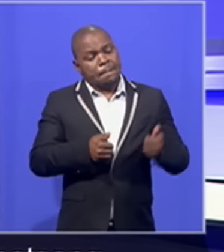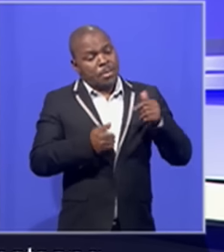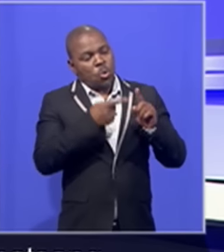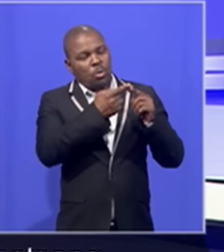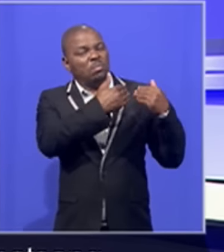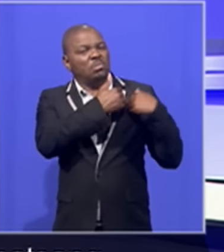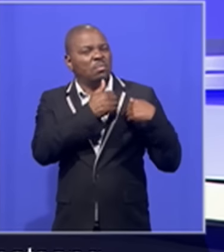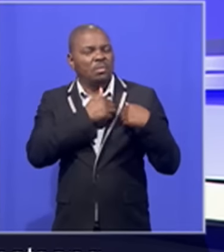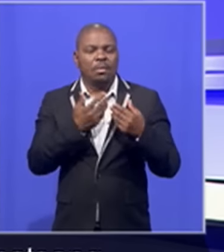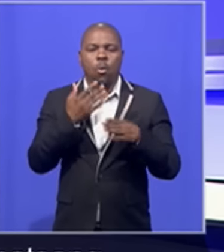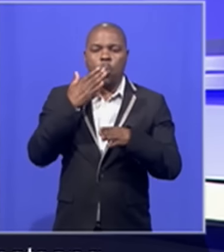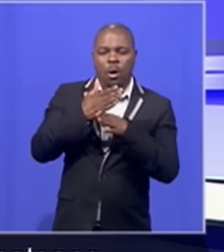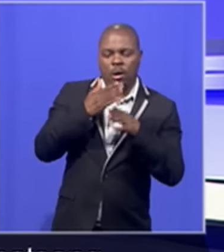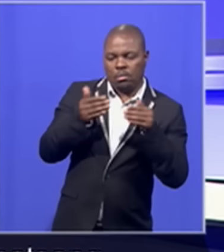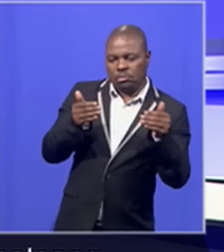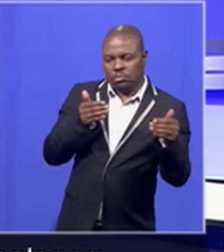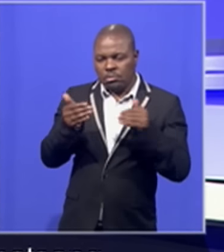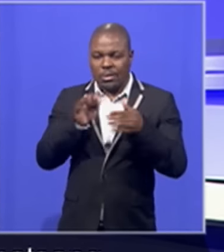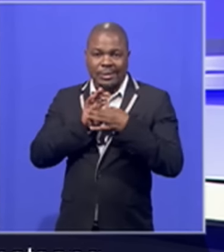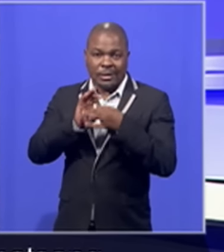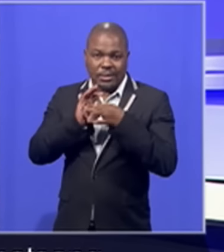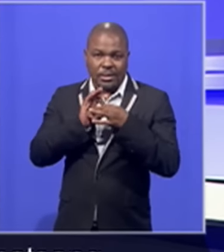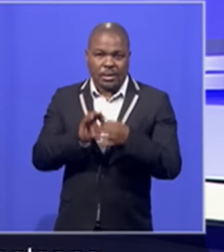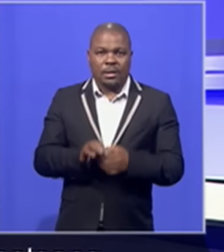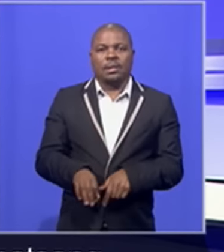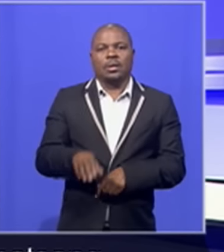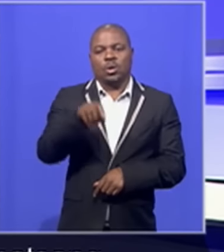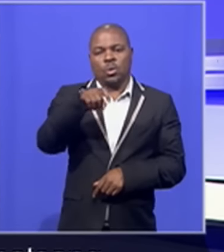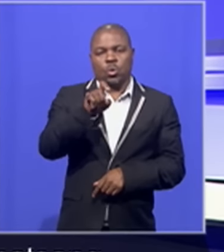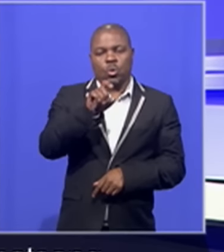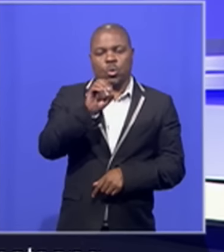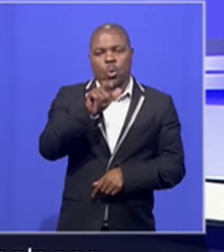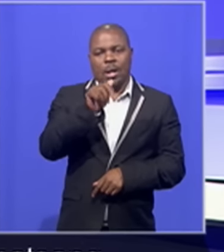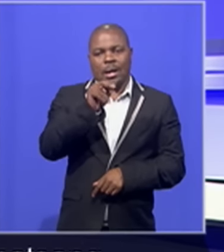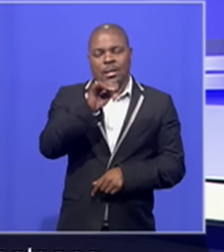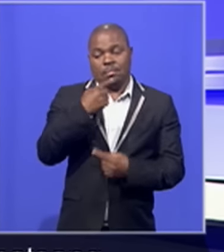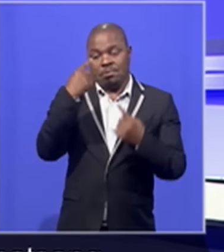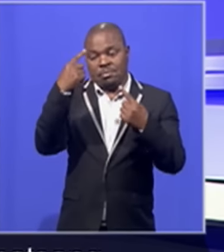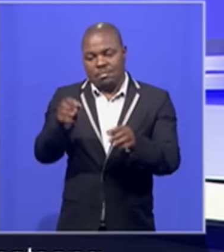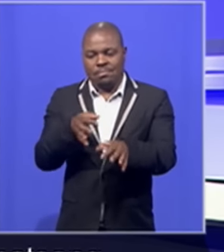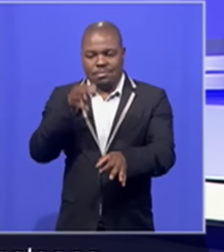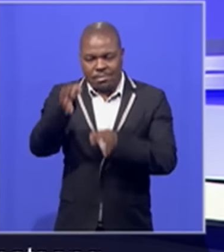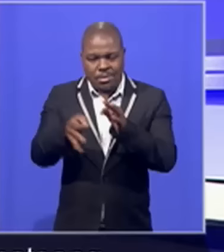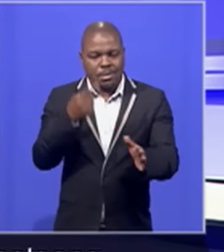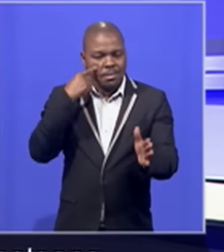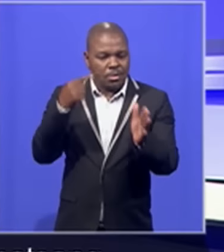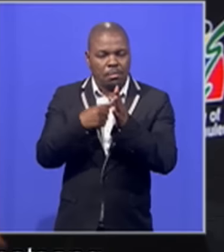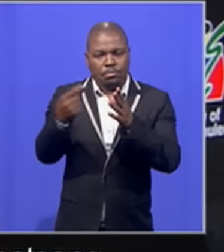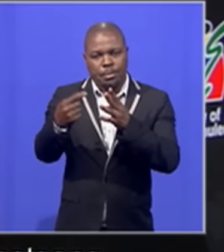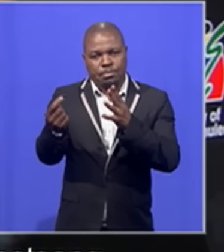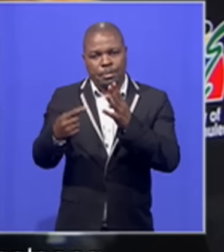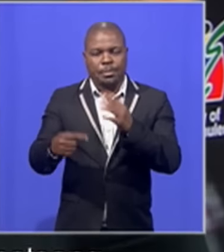ya badiri Xolani Ncinza o ntse a rebola bosupi kwa komisheneng ya Madlanga.